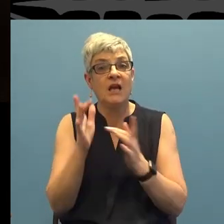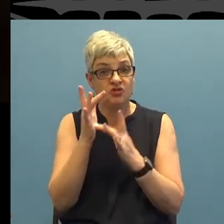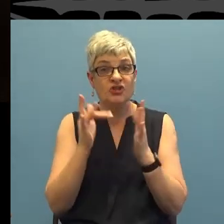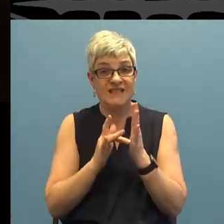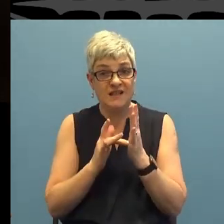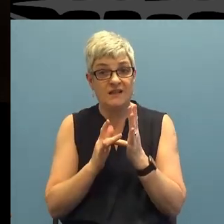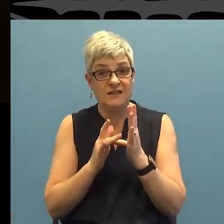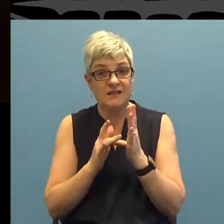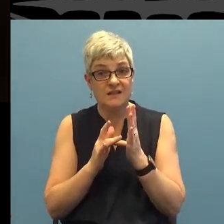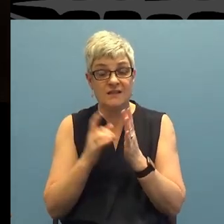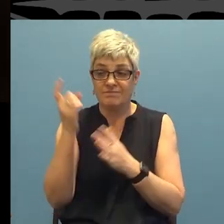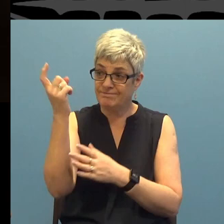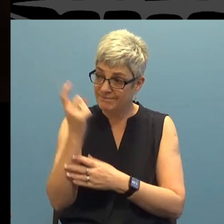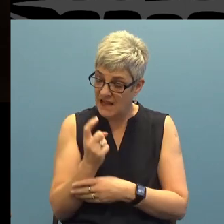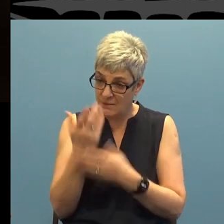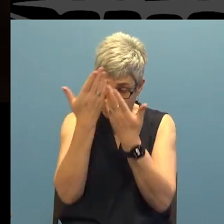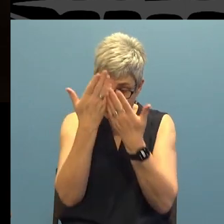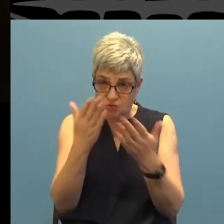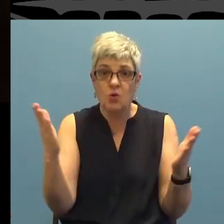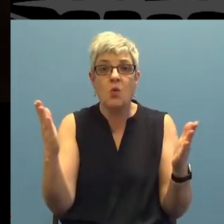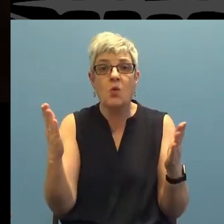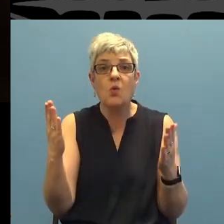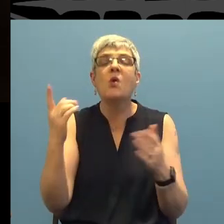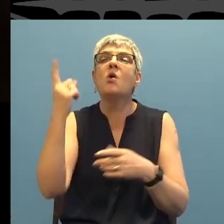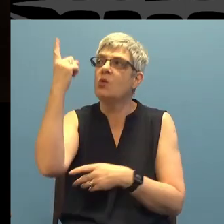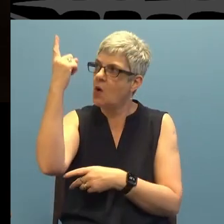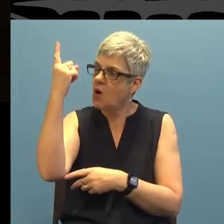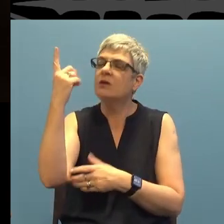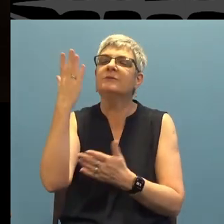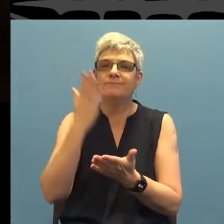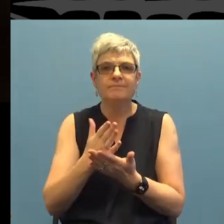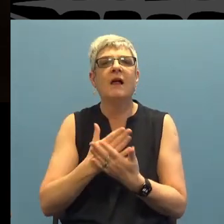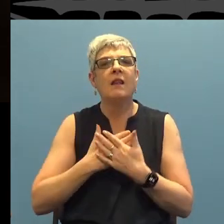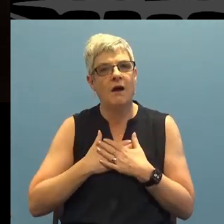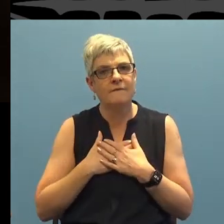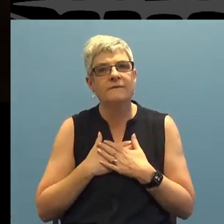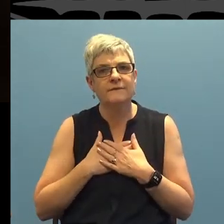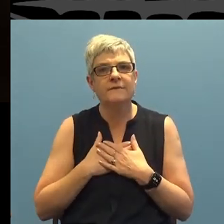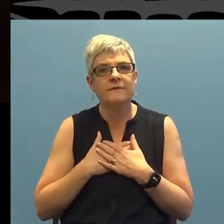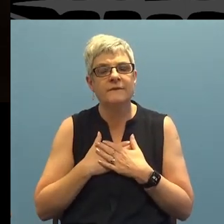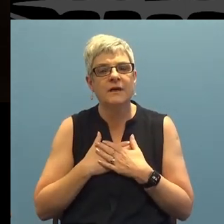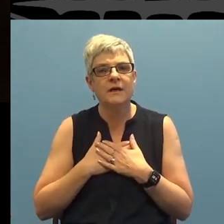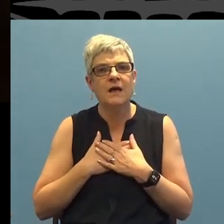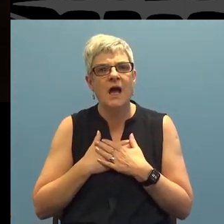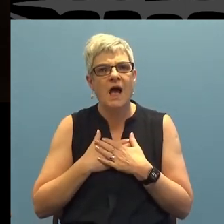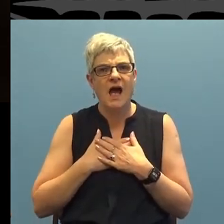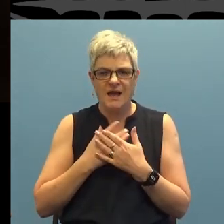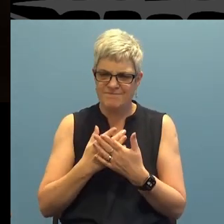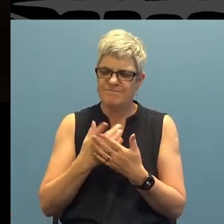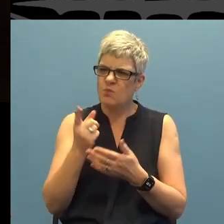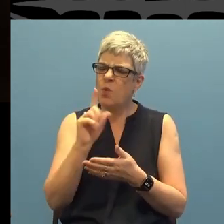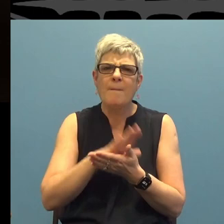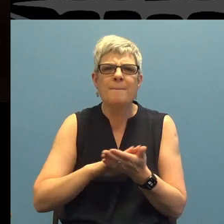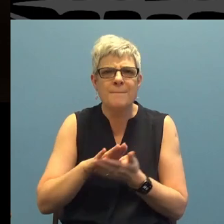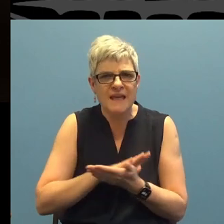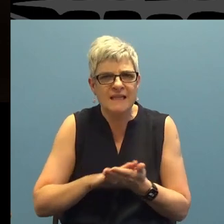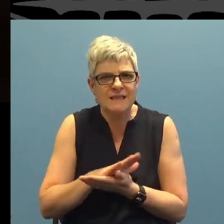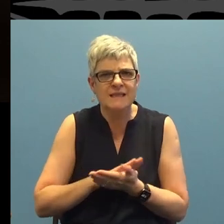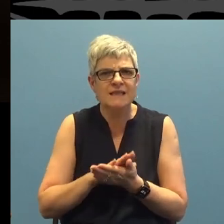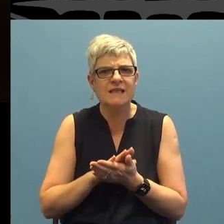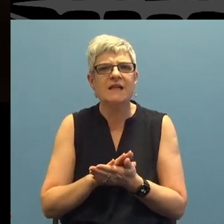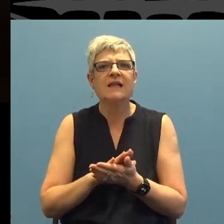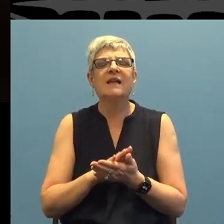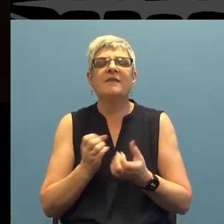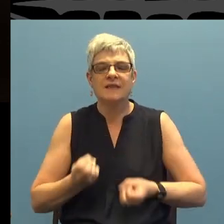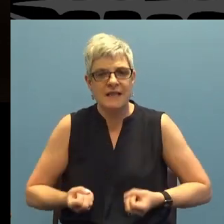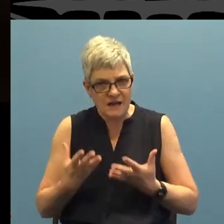Jesus came to show us that God is a God of love and something of what that love means and the